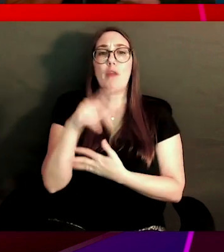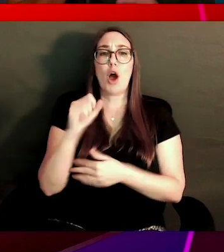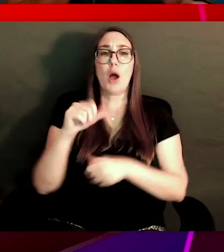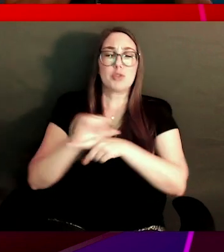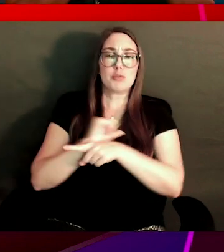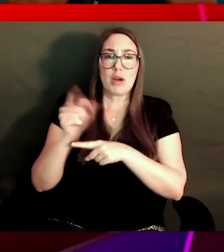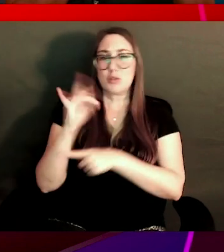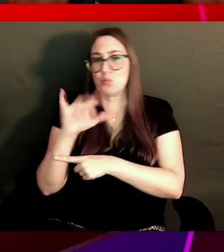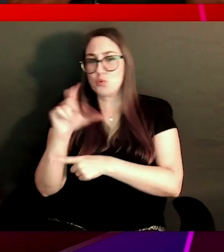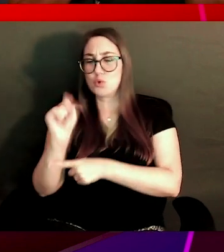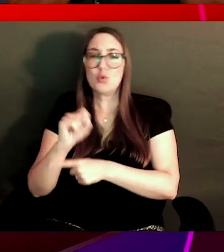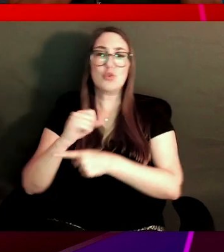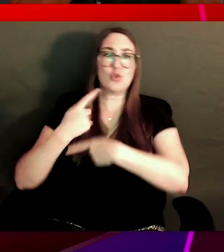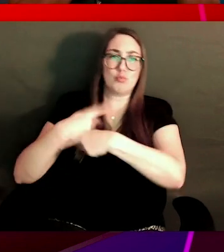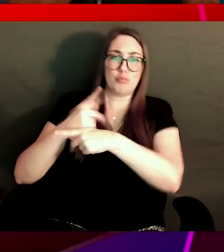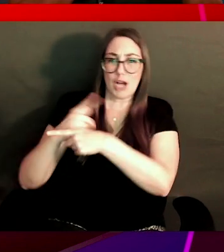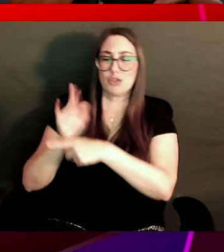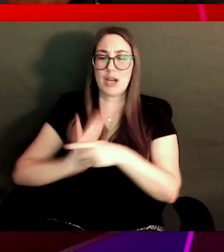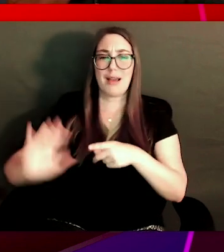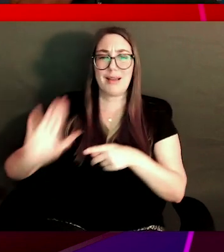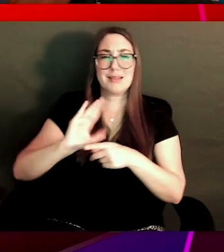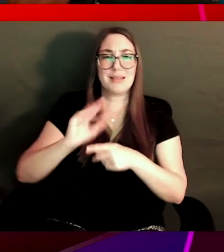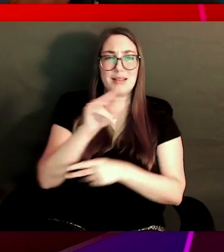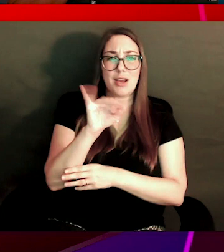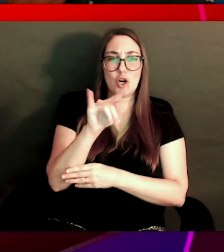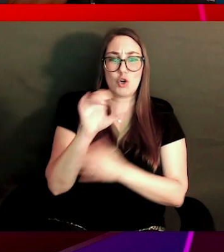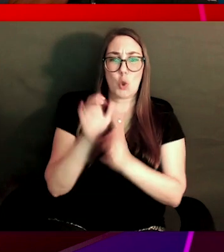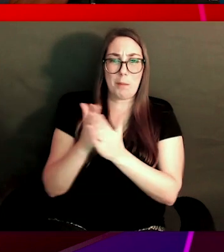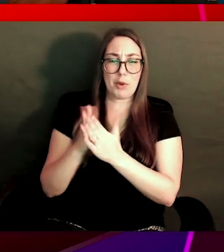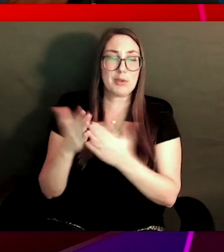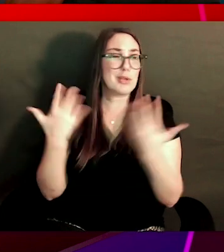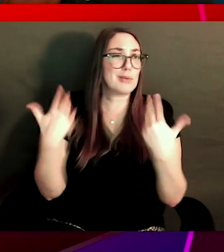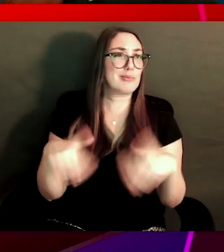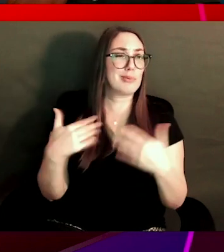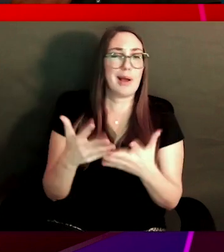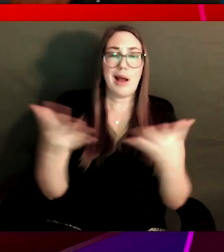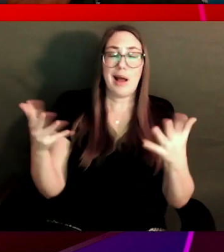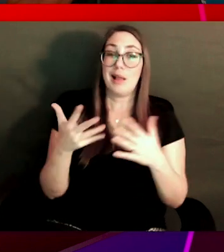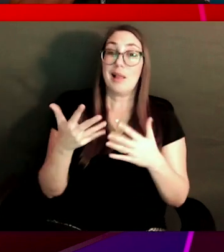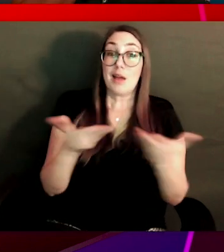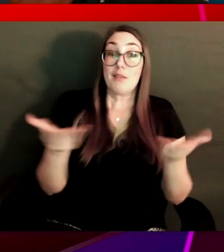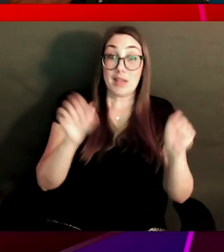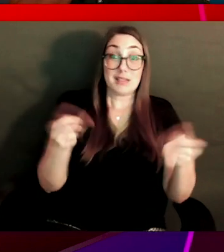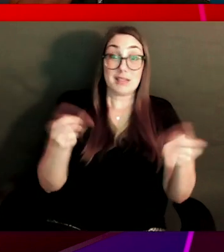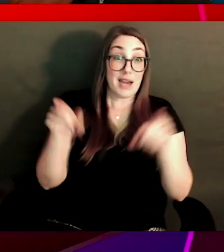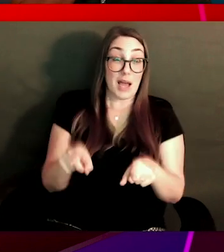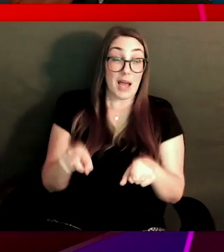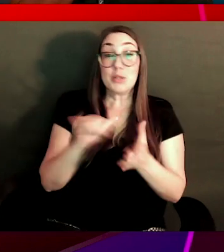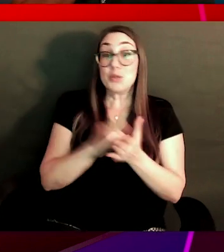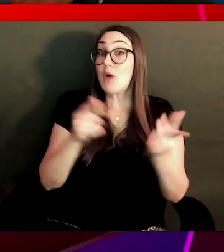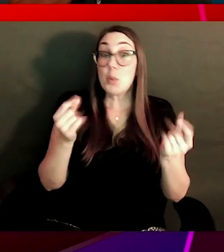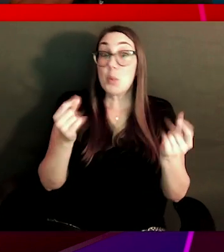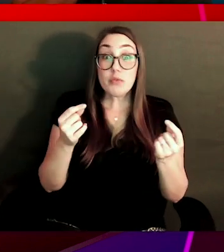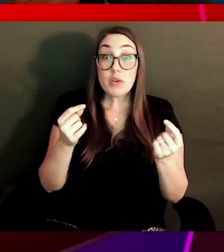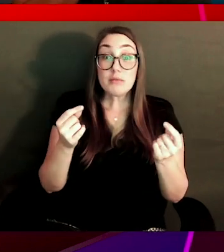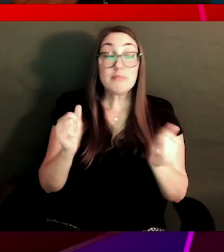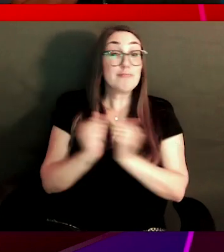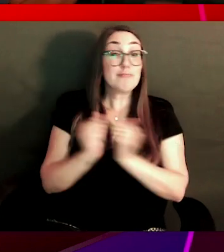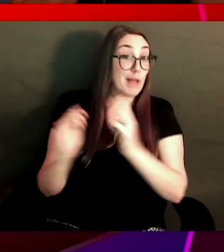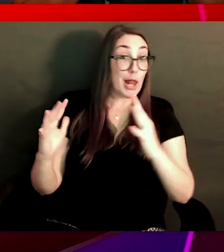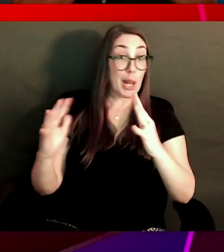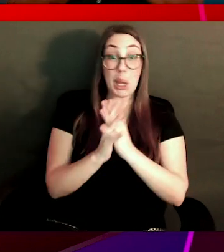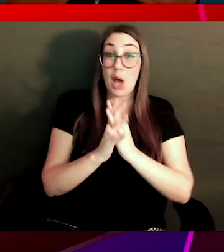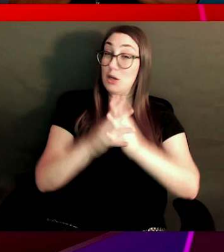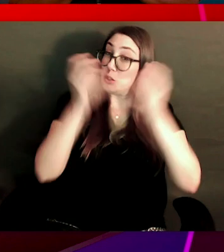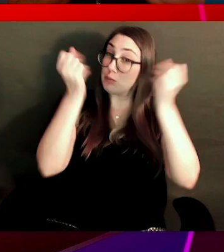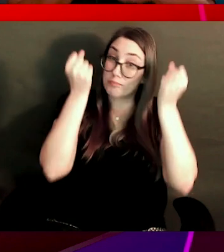their notebooks. So there's quite a bit of the improvement there that can happen. And so that's what we've done. We've launched a host of new features to